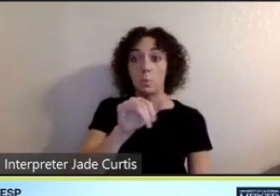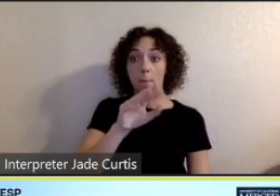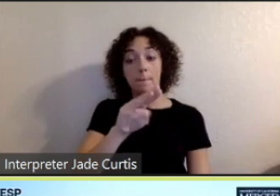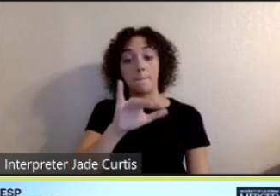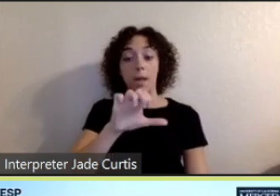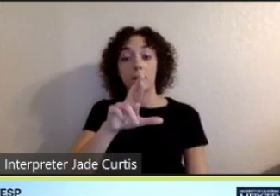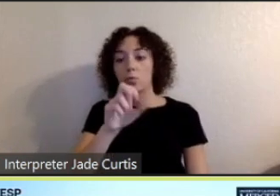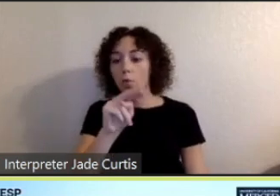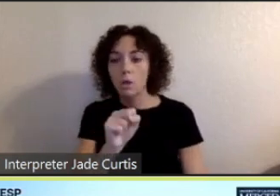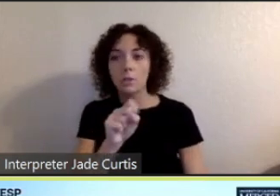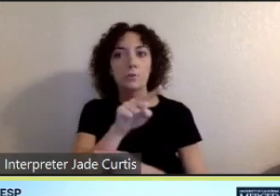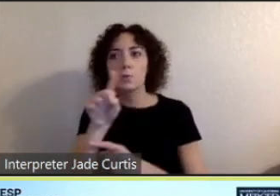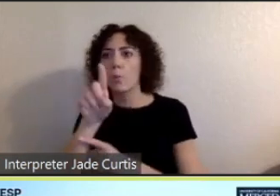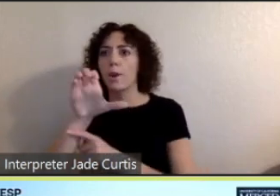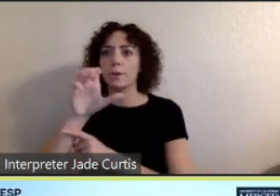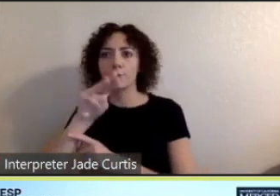more.